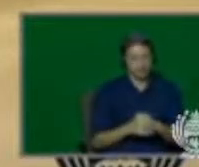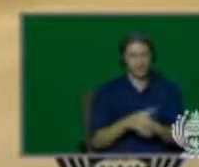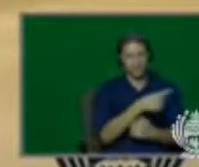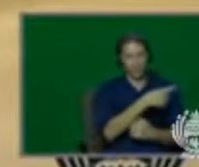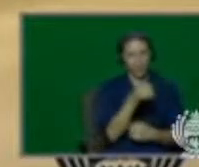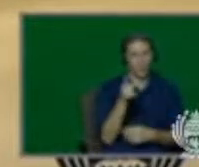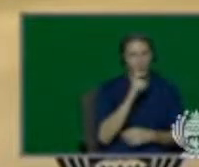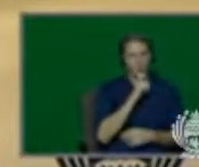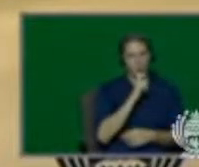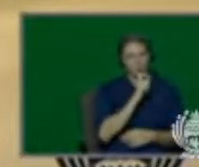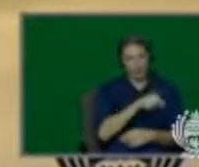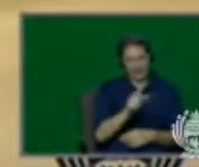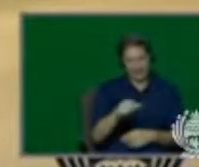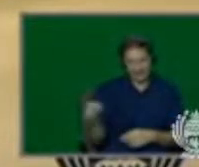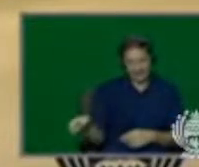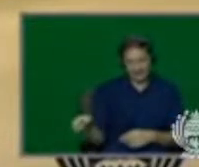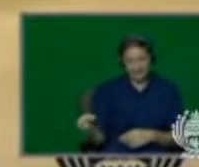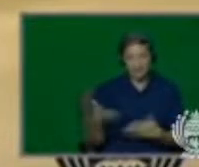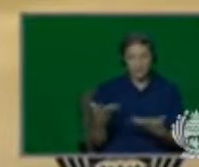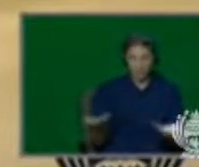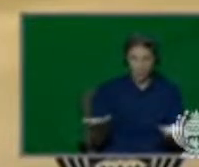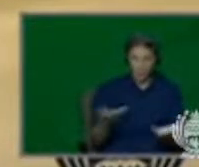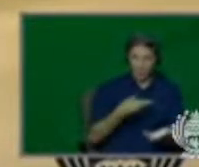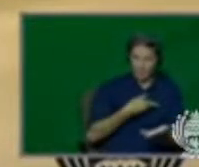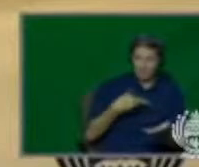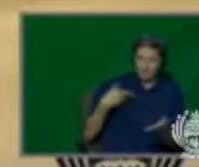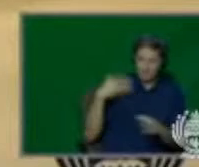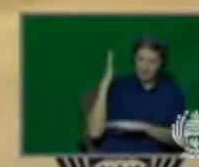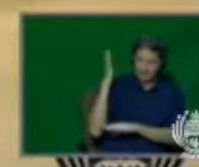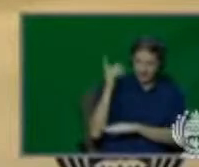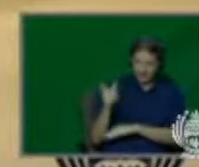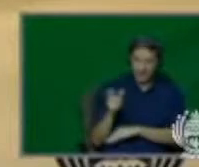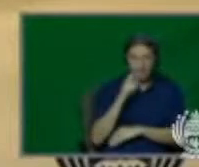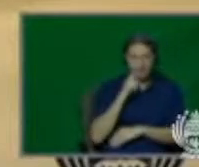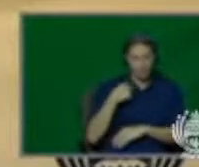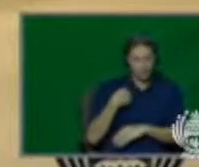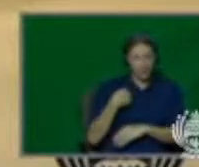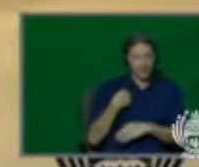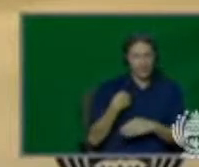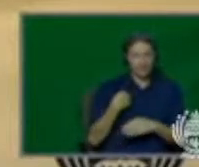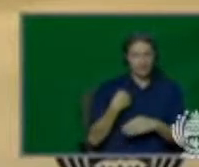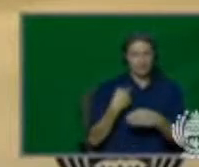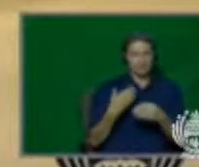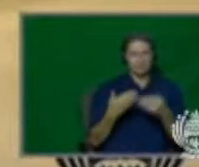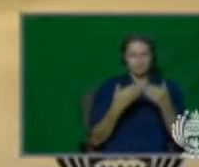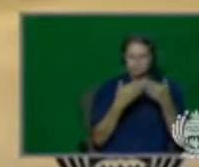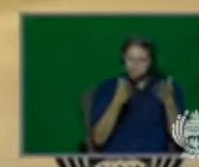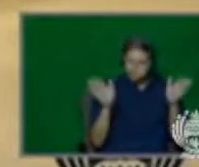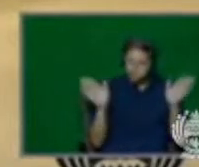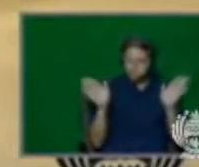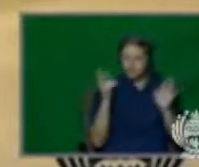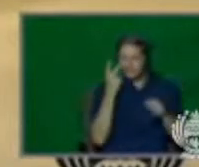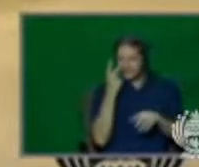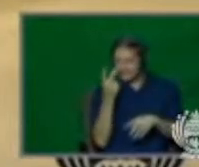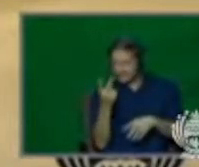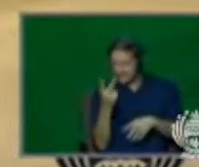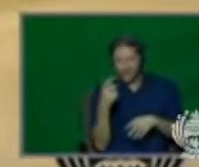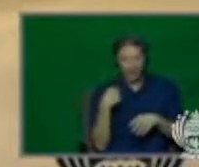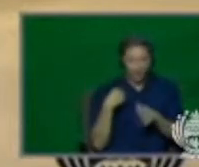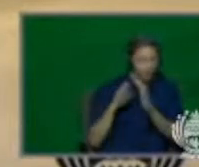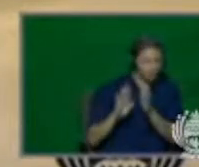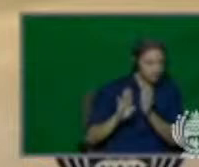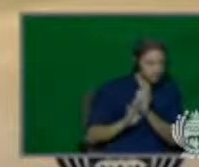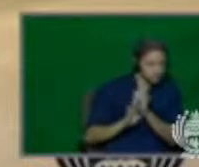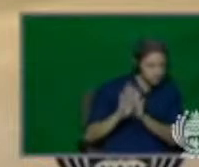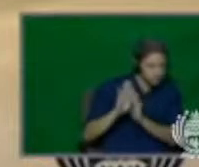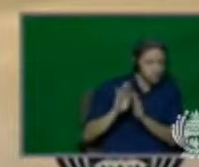broadening the tax base and improving the administrative efficiency of the South African Revenue Service allow us over